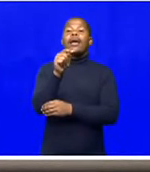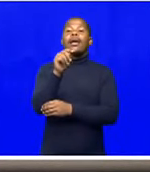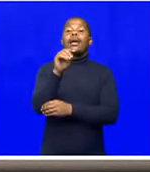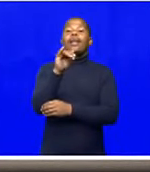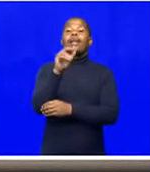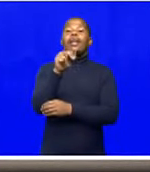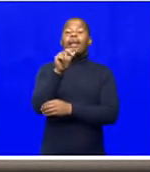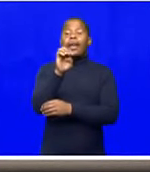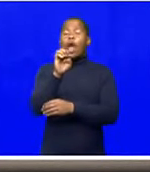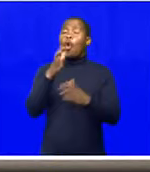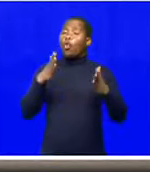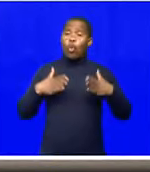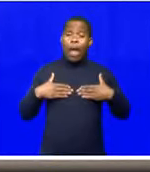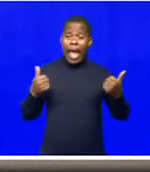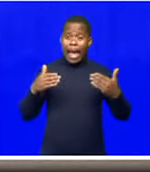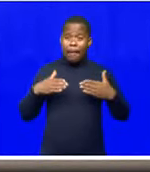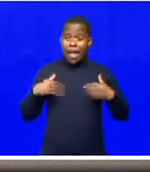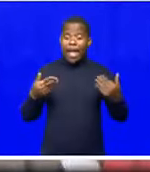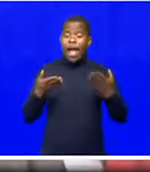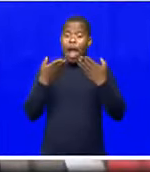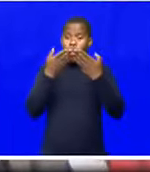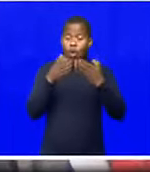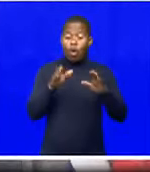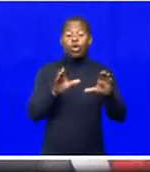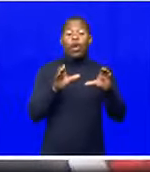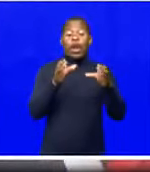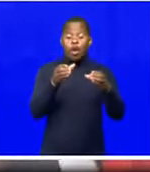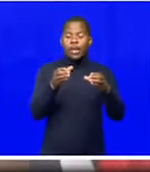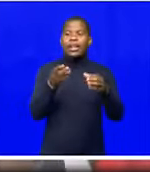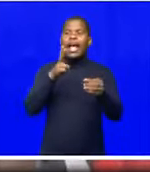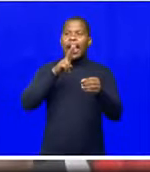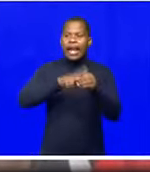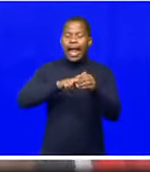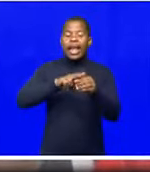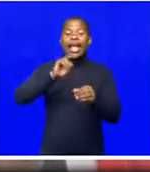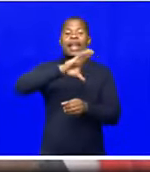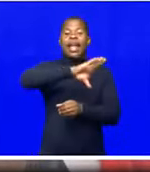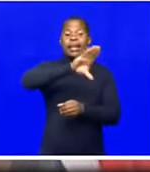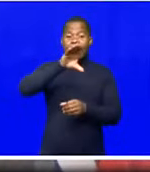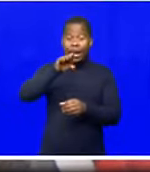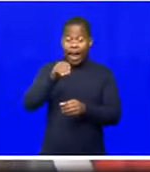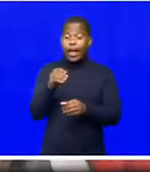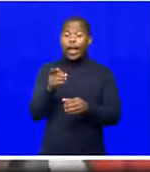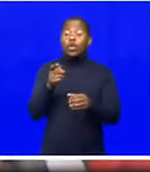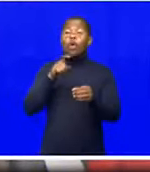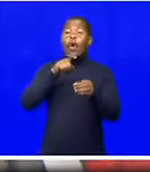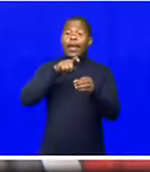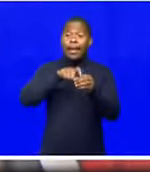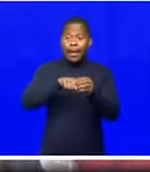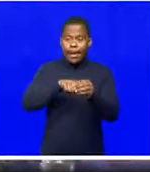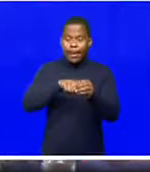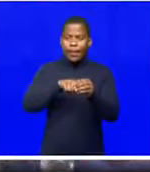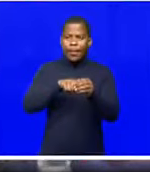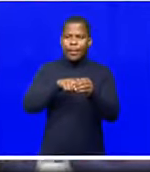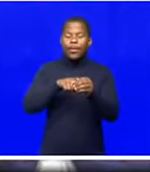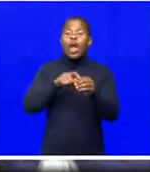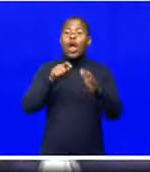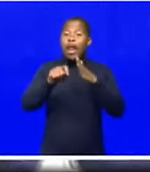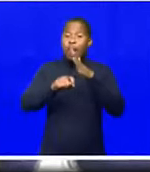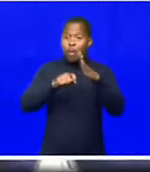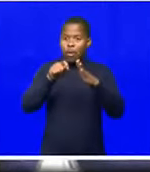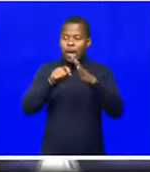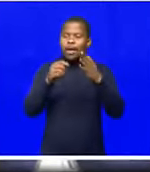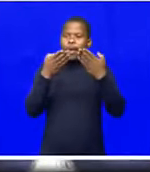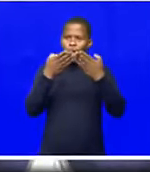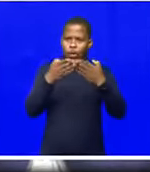lokujabulele lokwakhiwa kwaleli bandla nebelivekati lesifundza lesenda sine Africa iSADC nabo